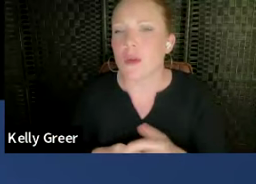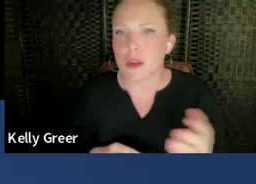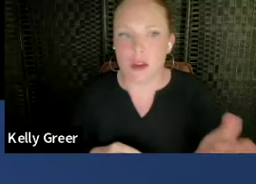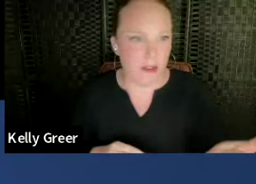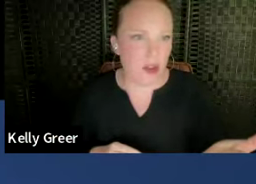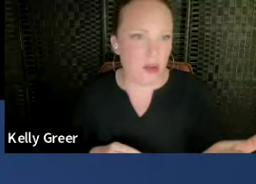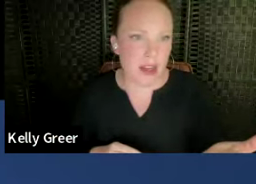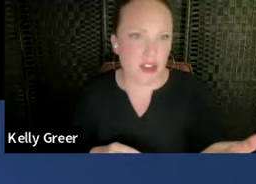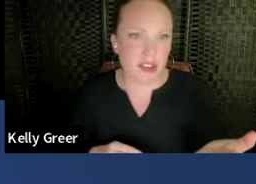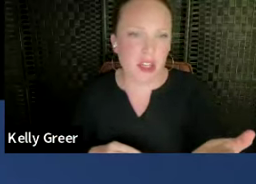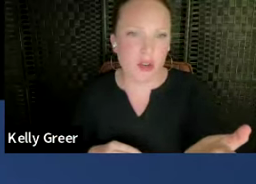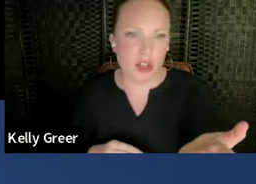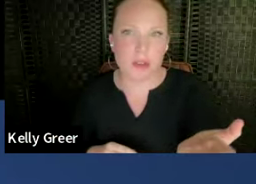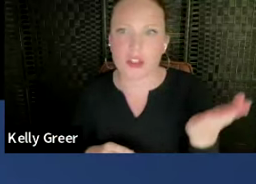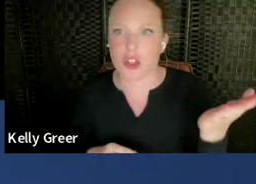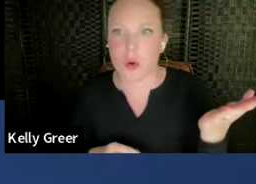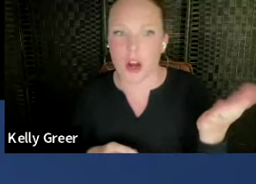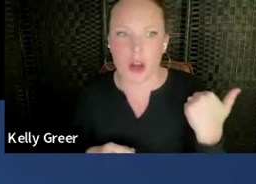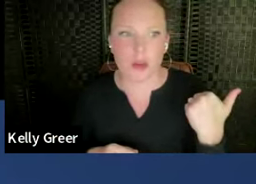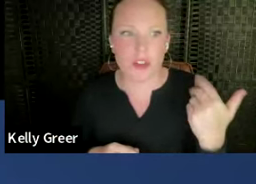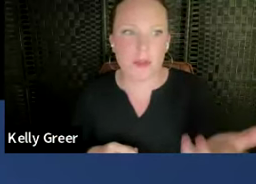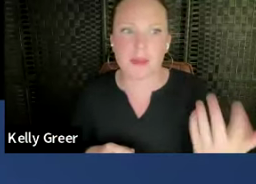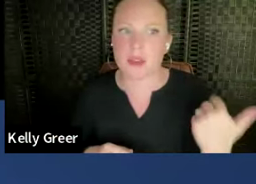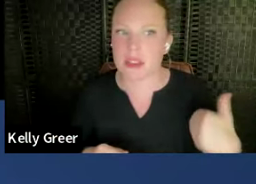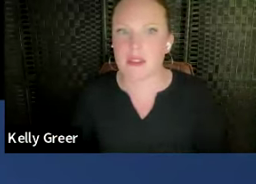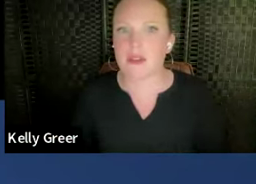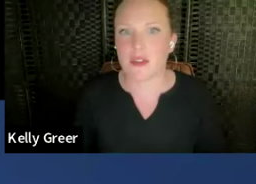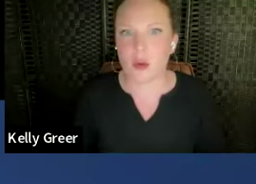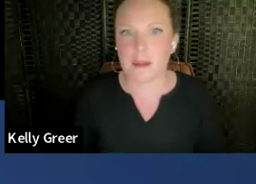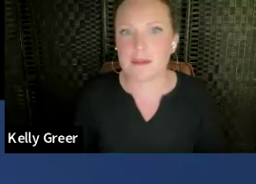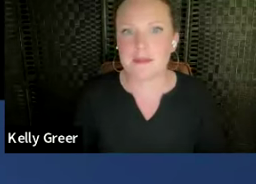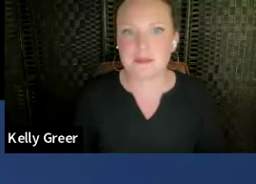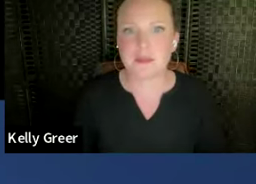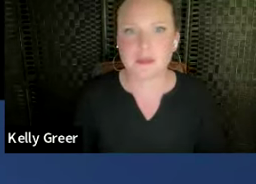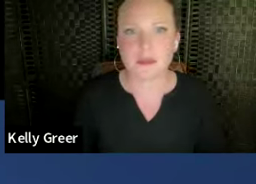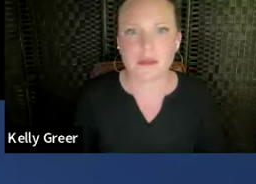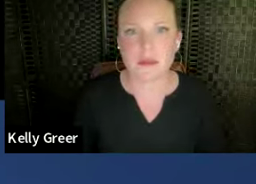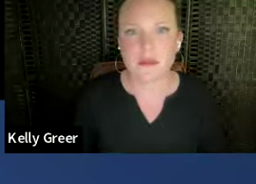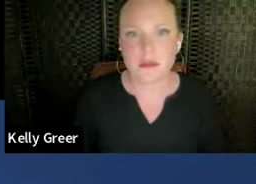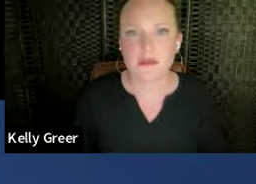And so if you are interested, you can use this QR code to be able to save the form.